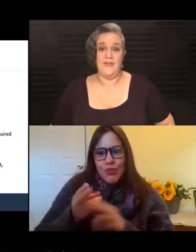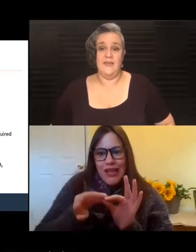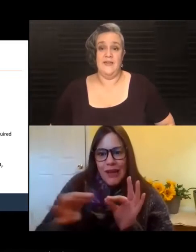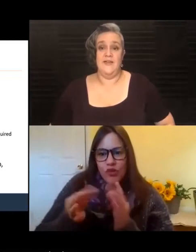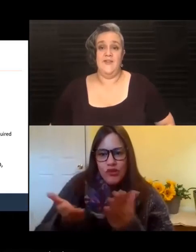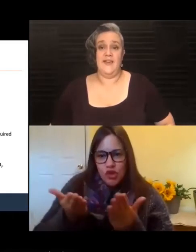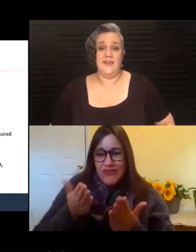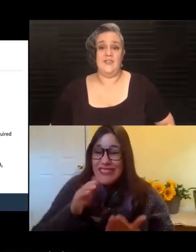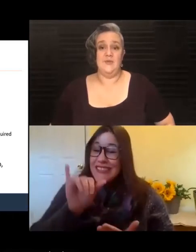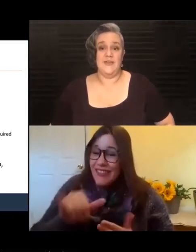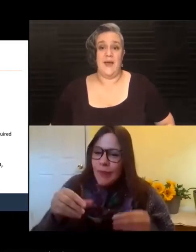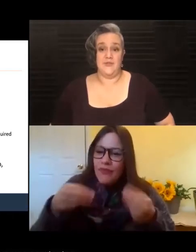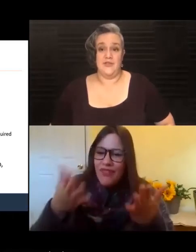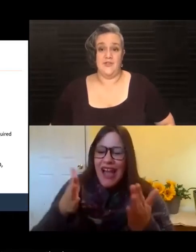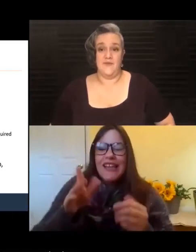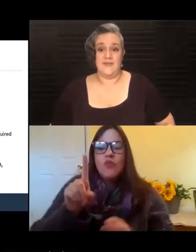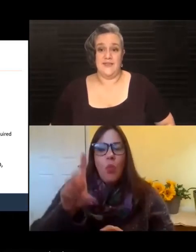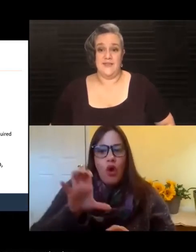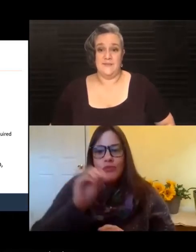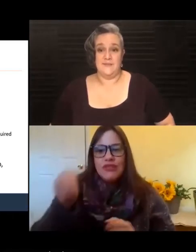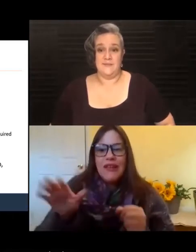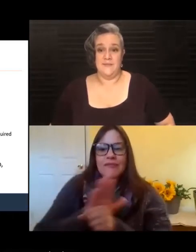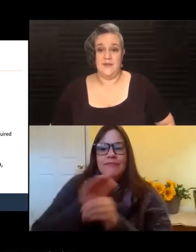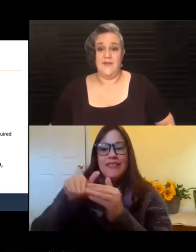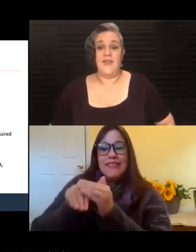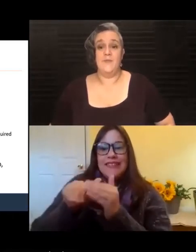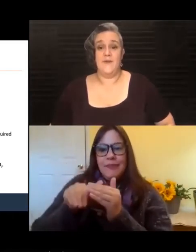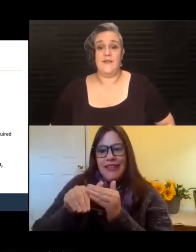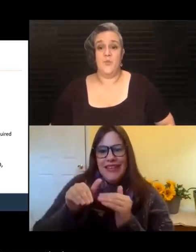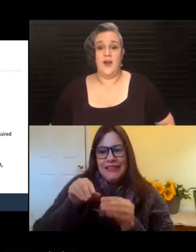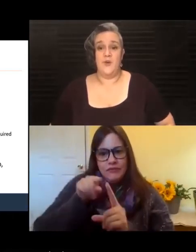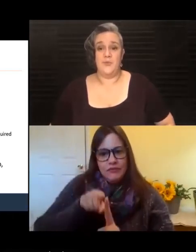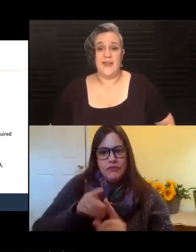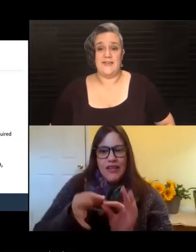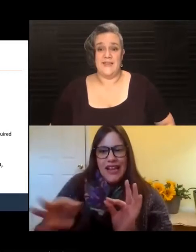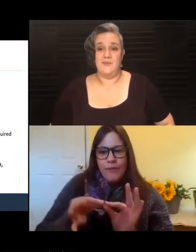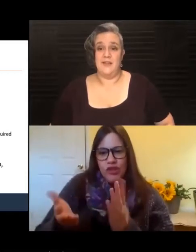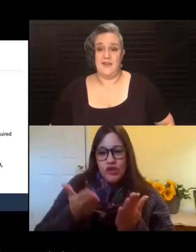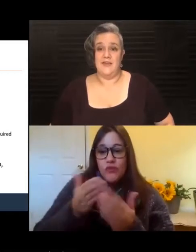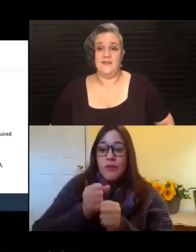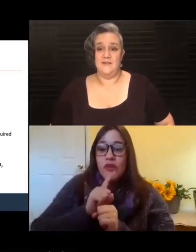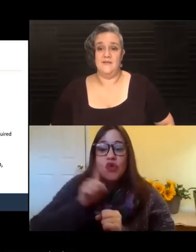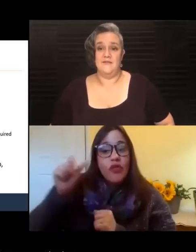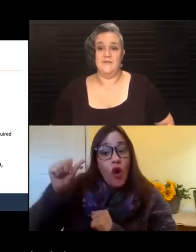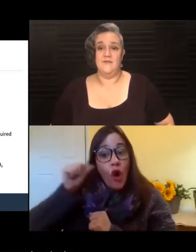joining that need to use captioning services. That provides 100%